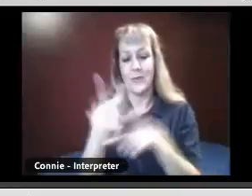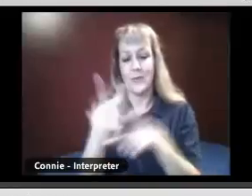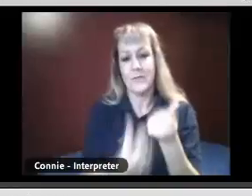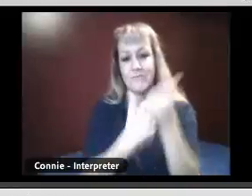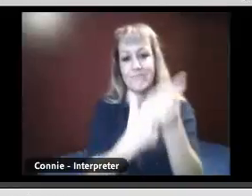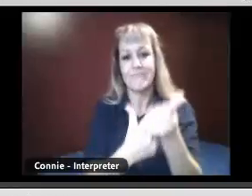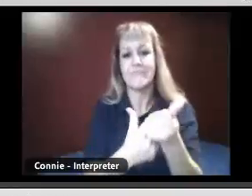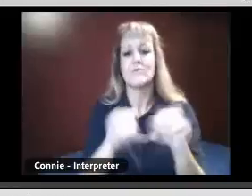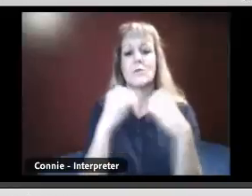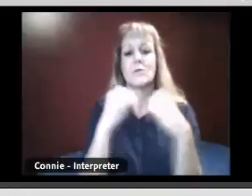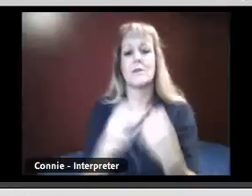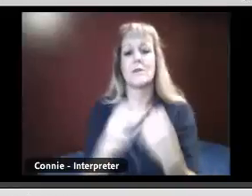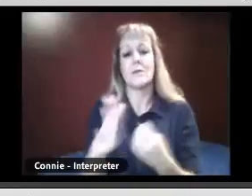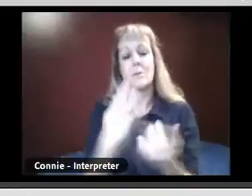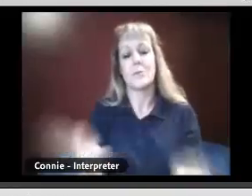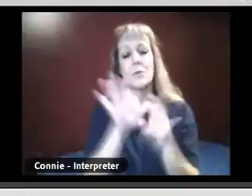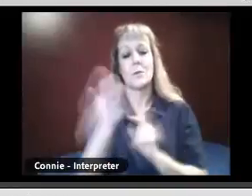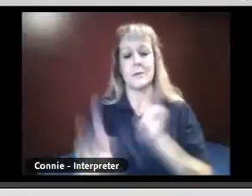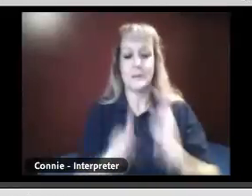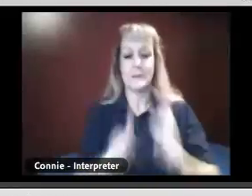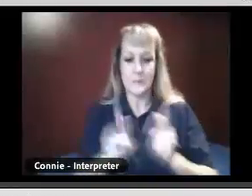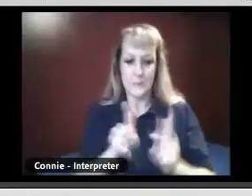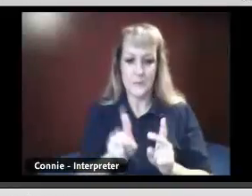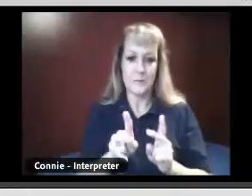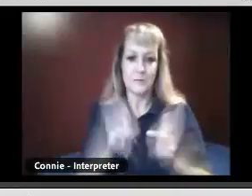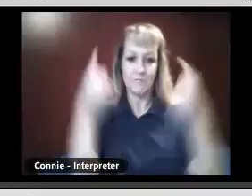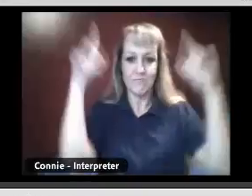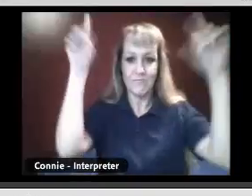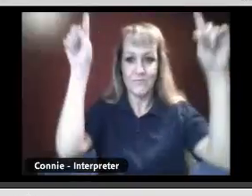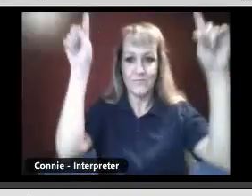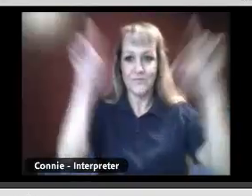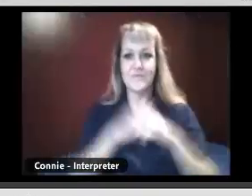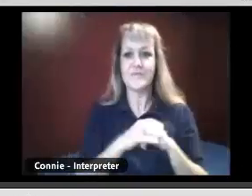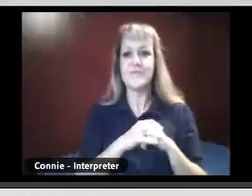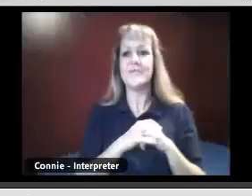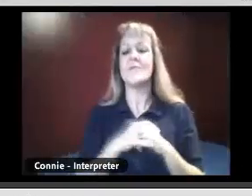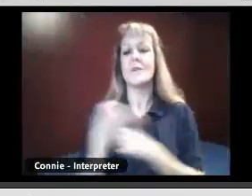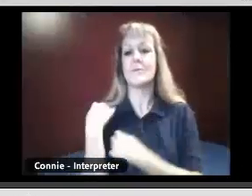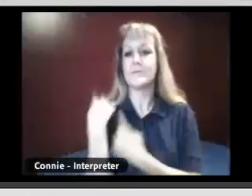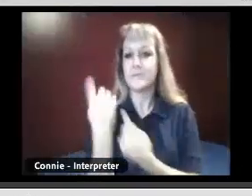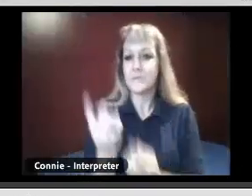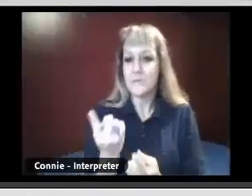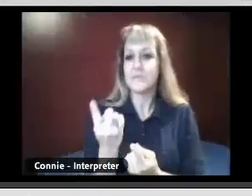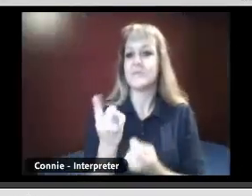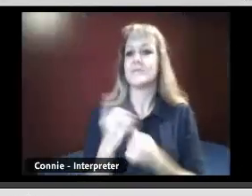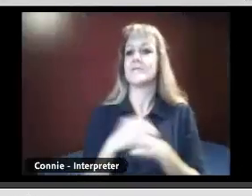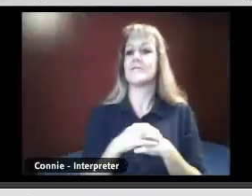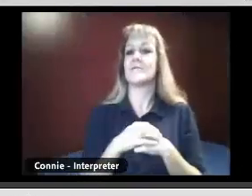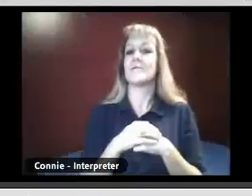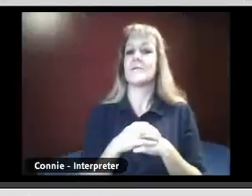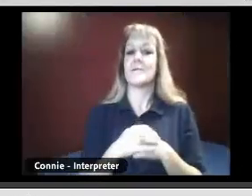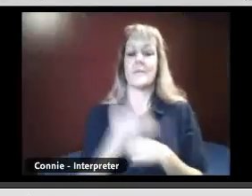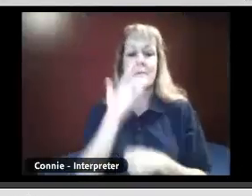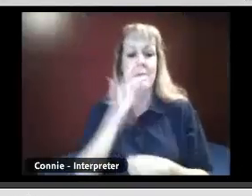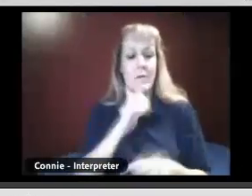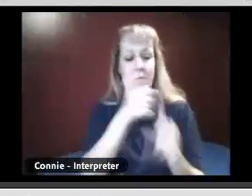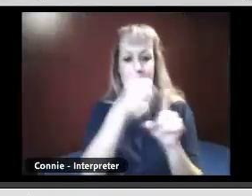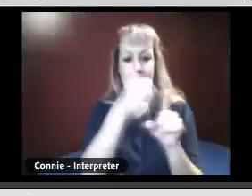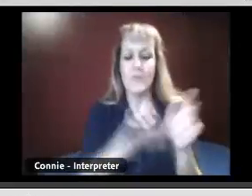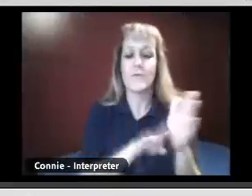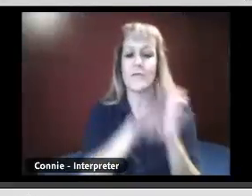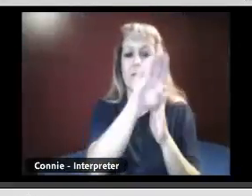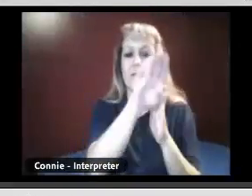their most important asset, people, achieve success. Since then, she has been privileged to deliver professional development programs to